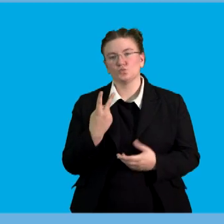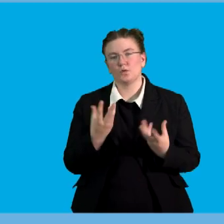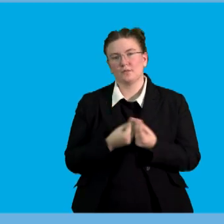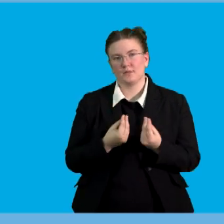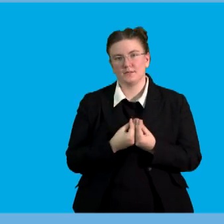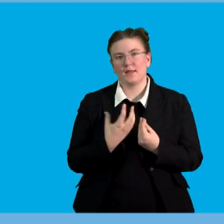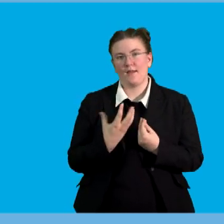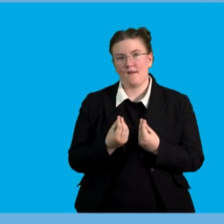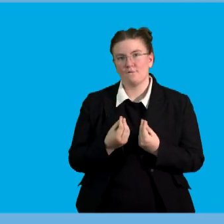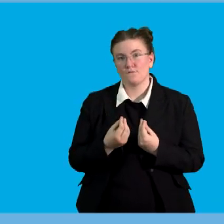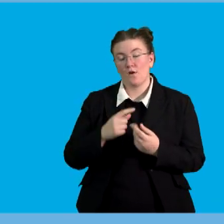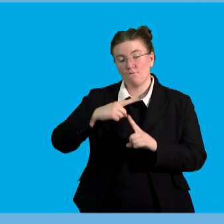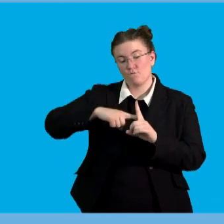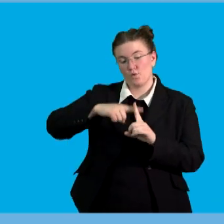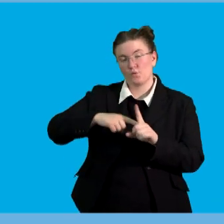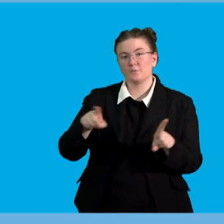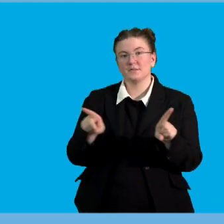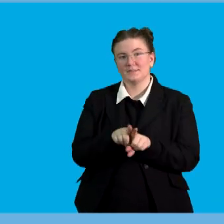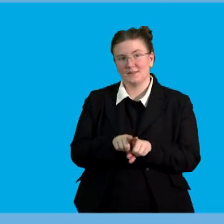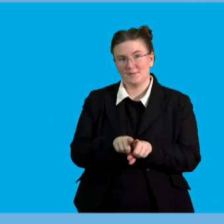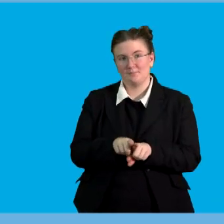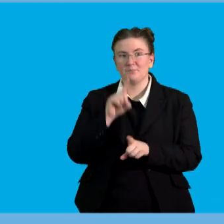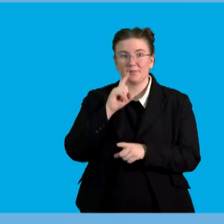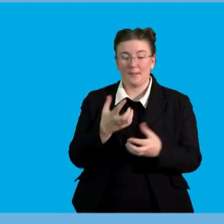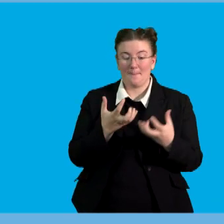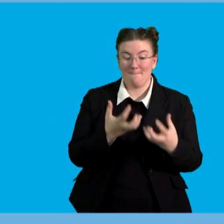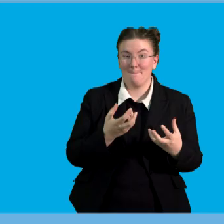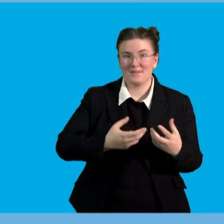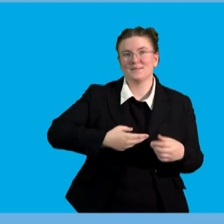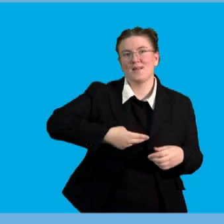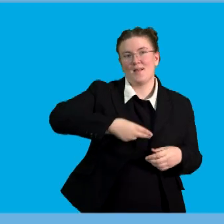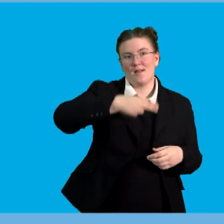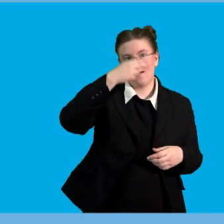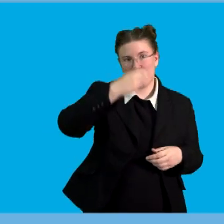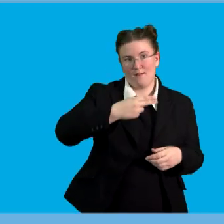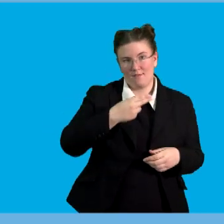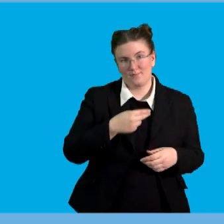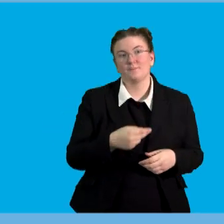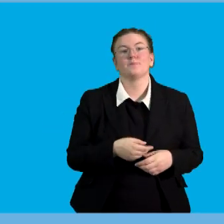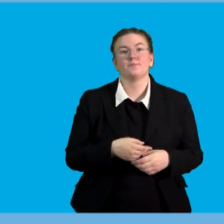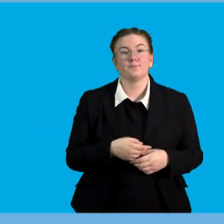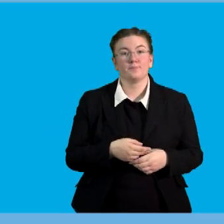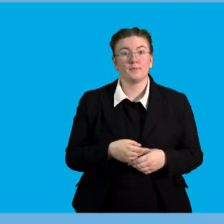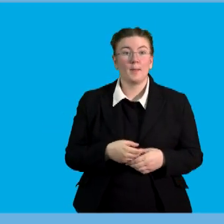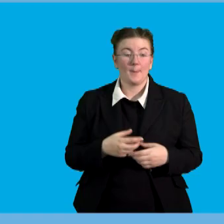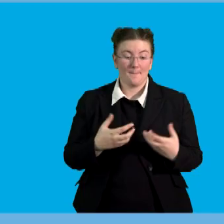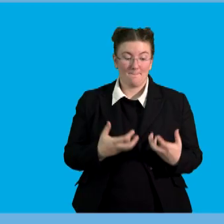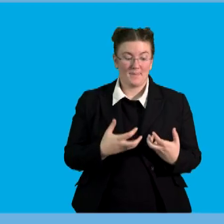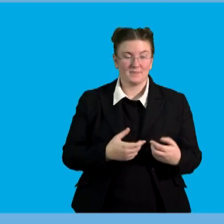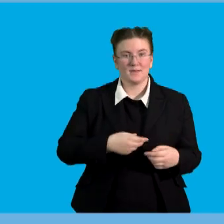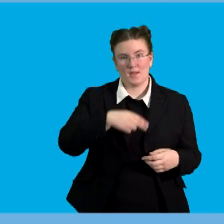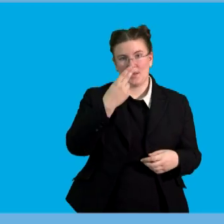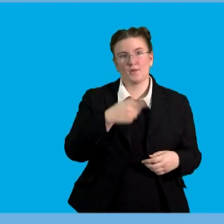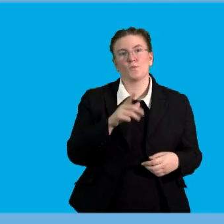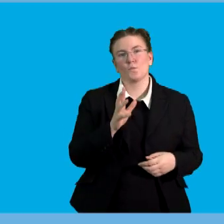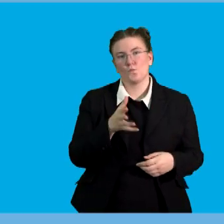If we have 2 materials with the same volume, the material with a higher mass, very important to note, the material with a higher